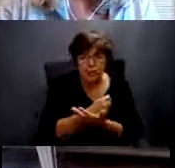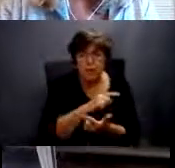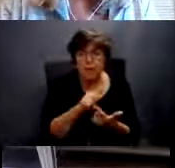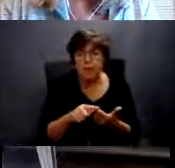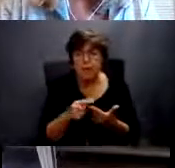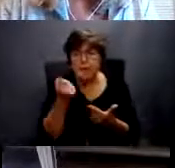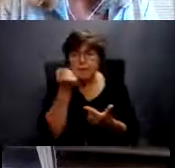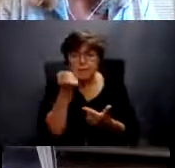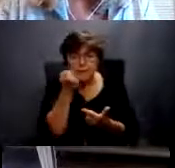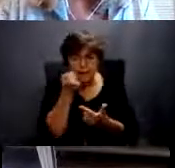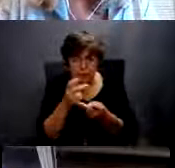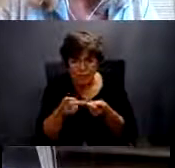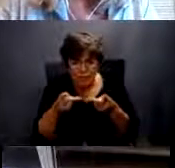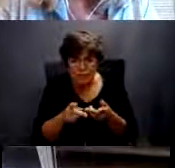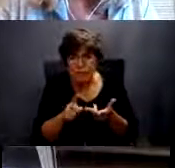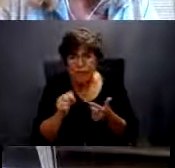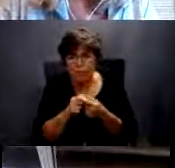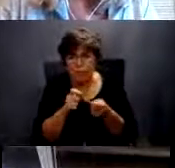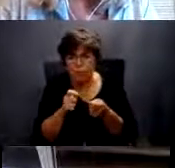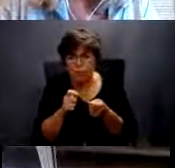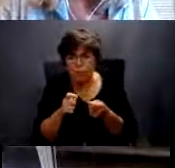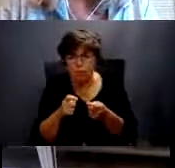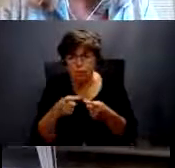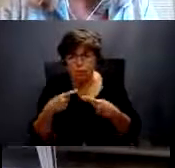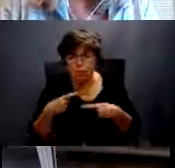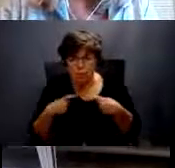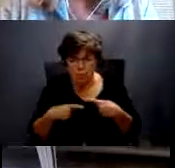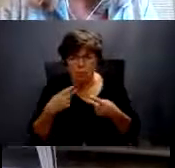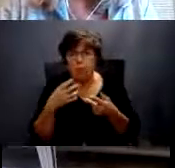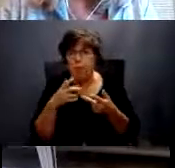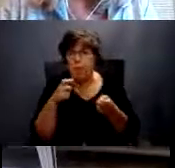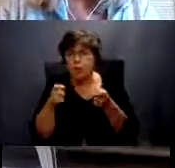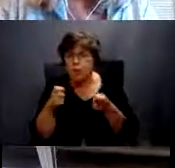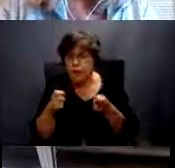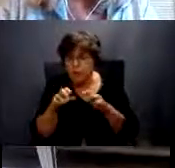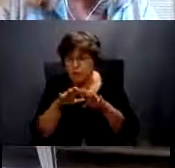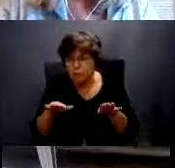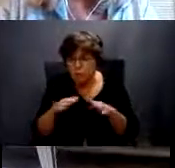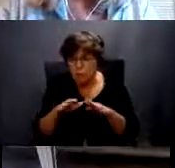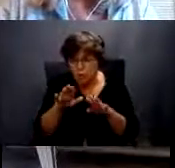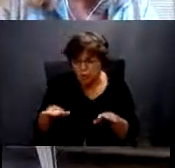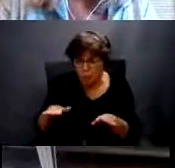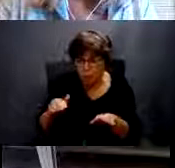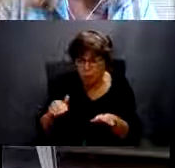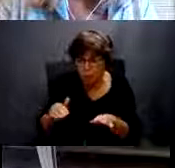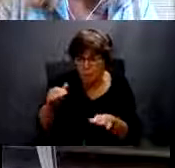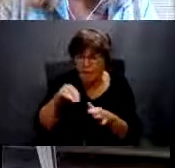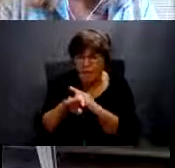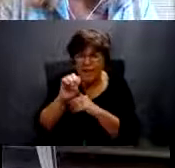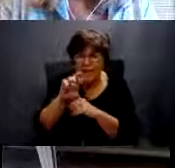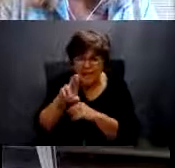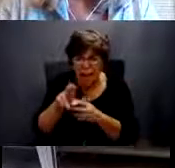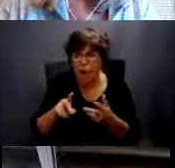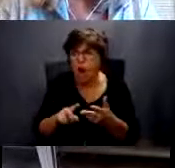facilities, how to navigate and manage bringing a child, an adolescent, to the emergency